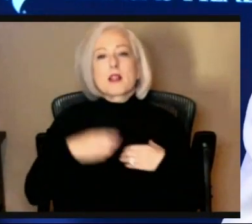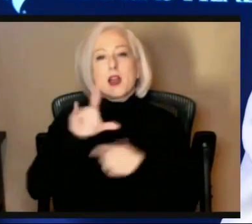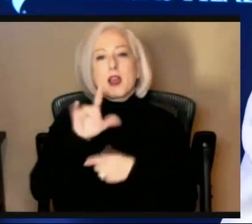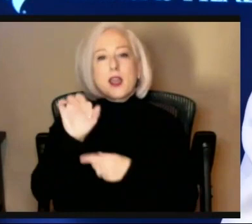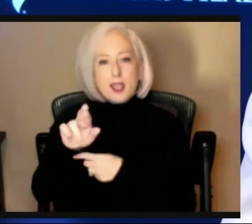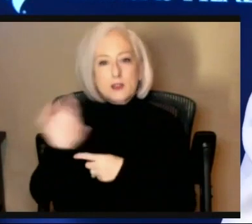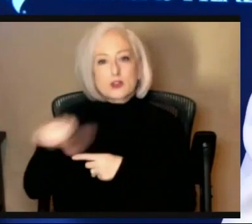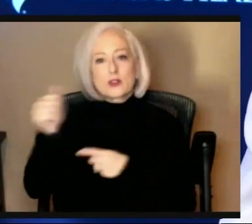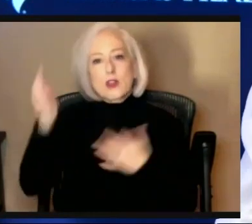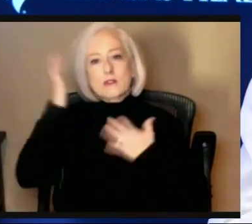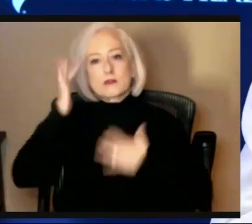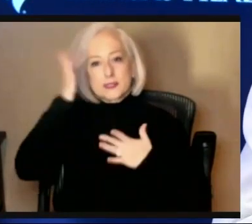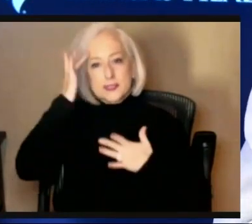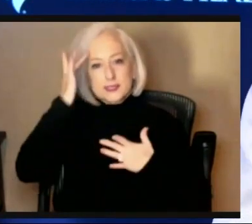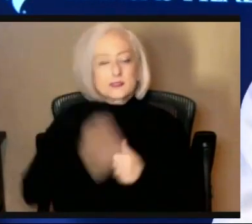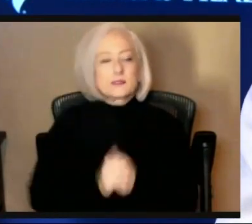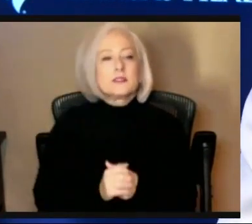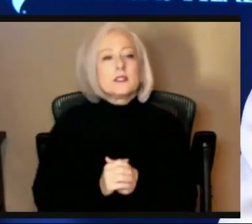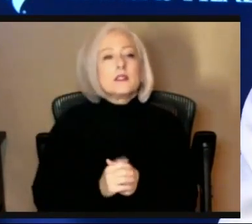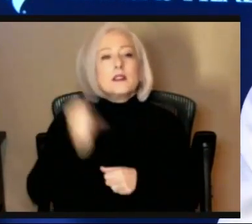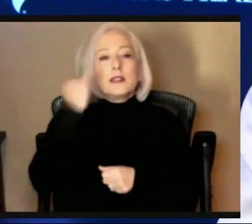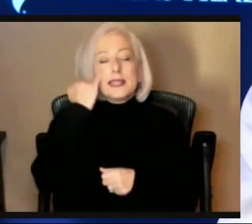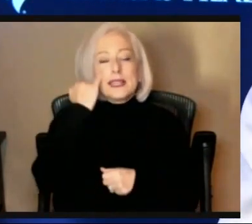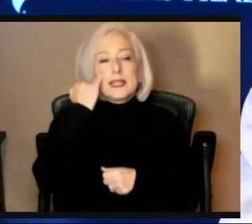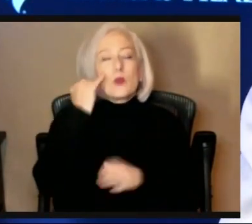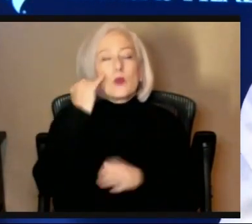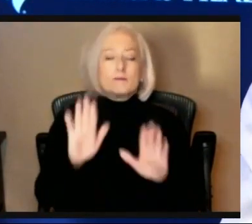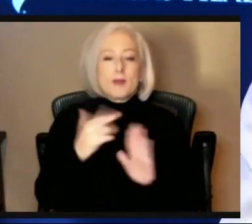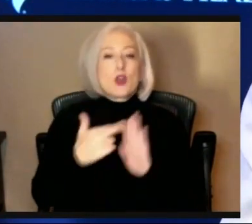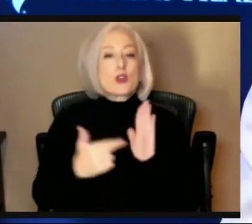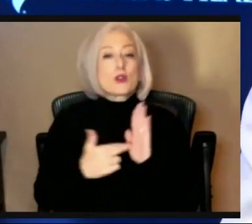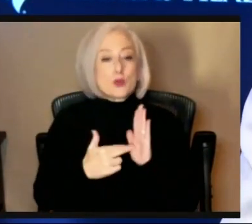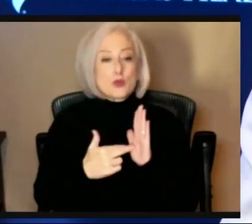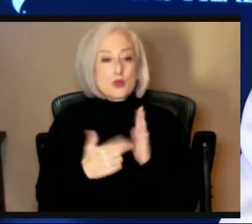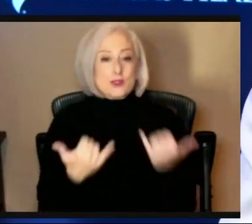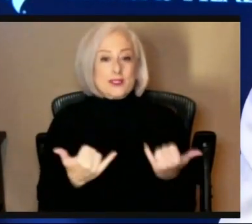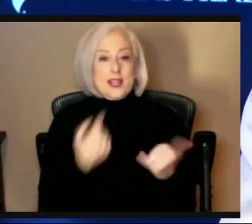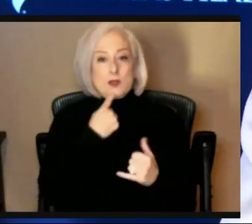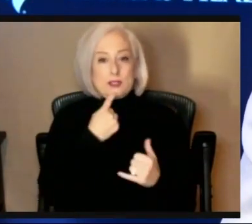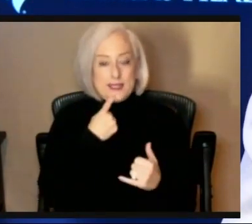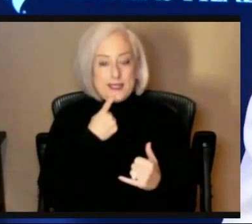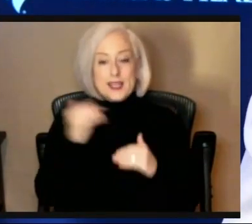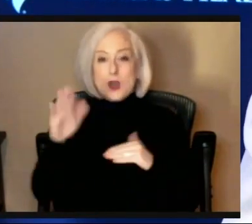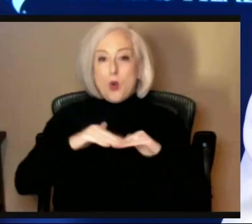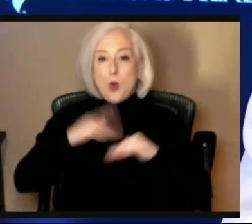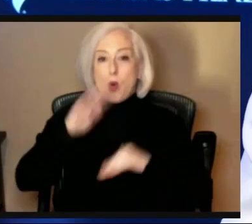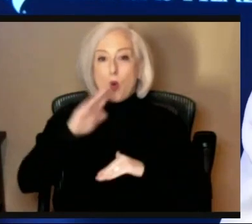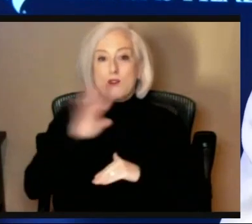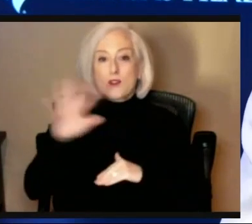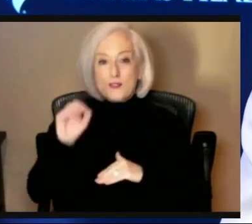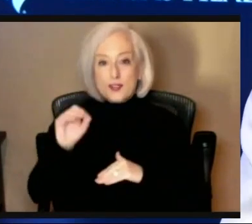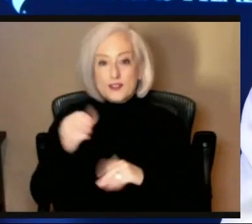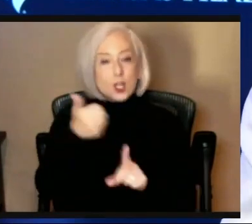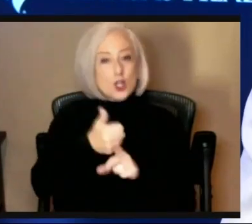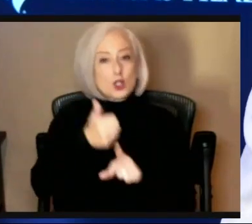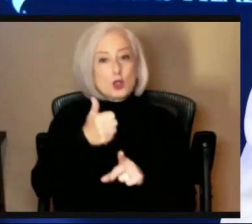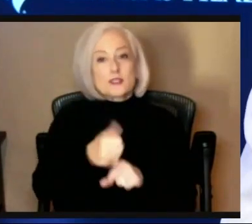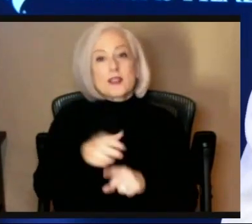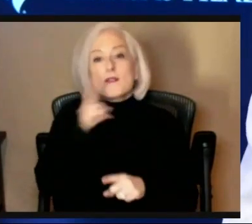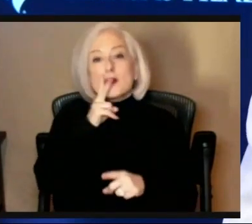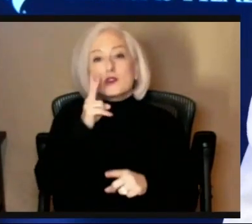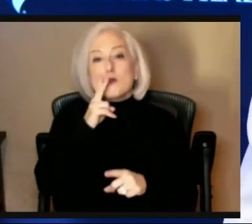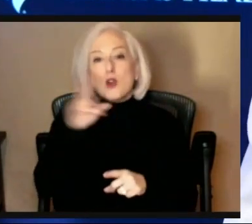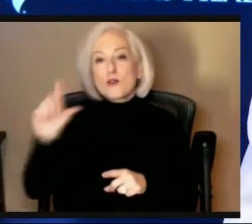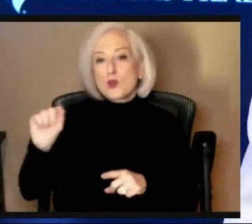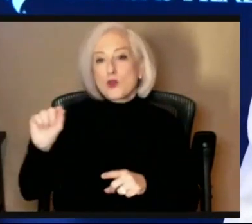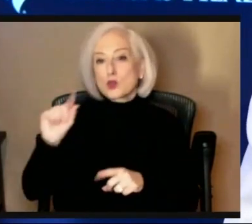So the current guidelines are, if you are over the age of 50 and you've smoked at least 20 pack years, you really should talk to your